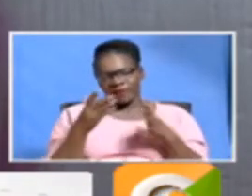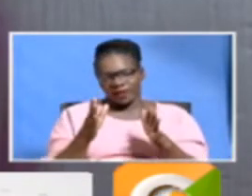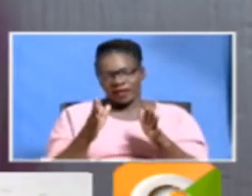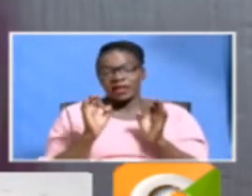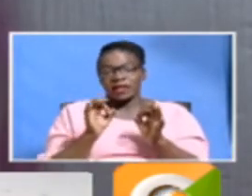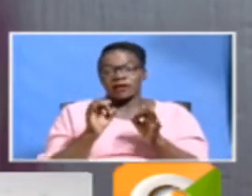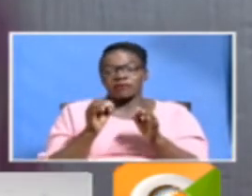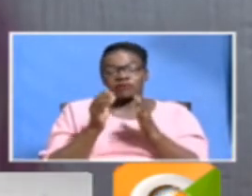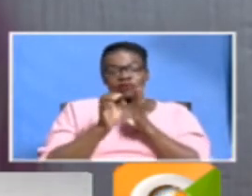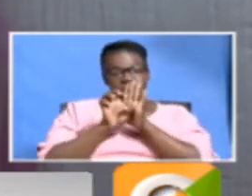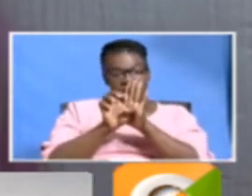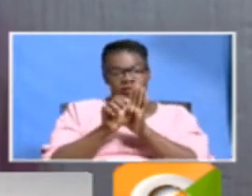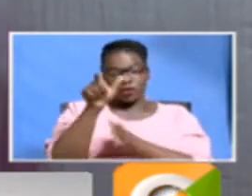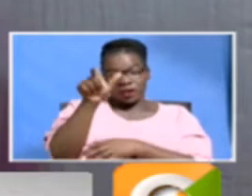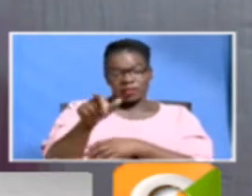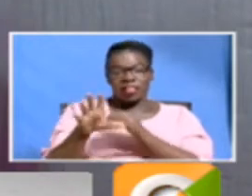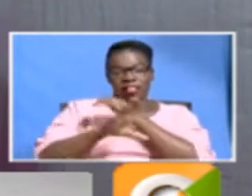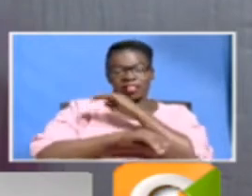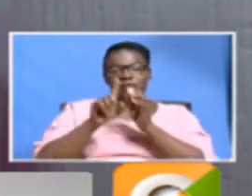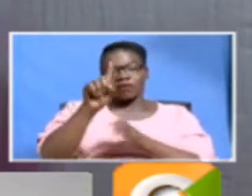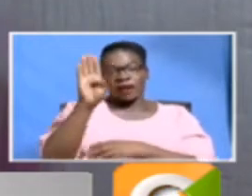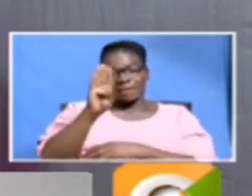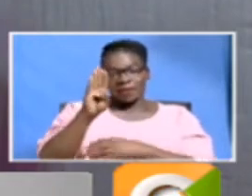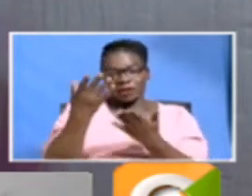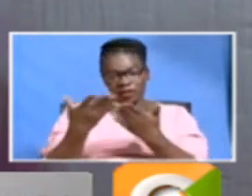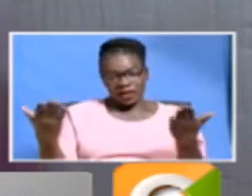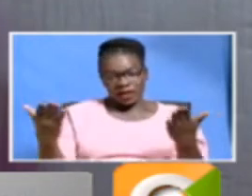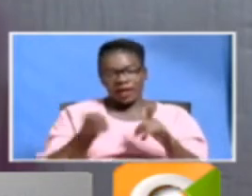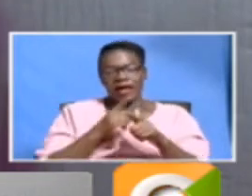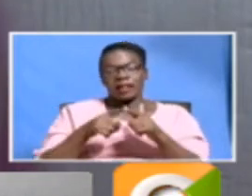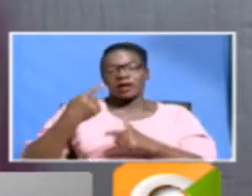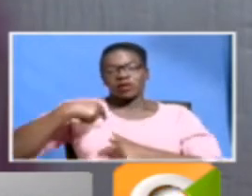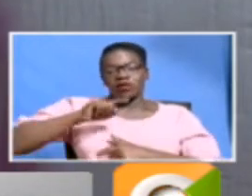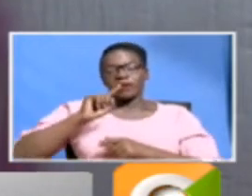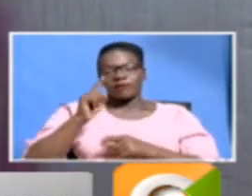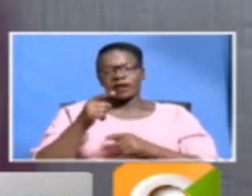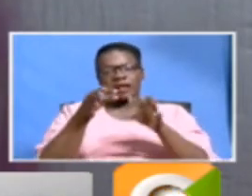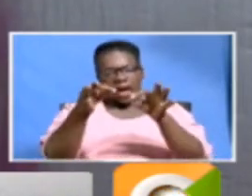1 billion worth of assets, then why are their accounts not being frozen?